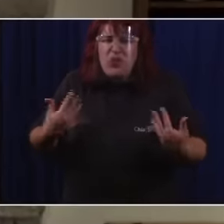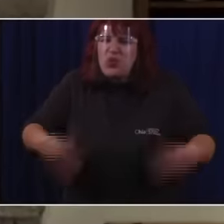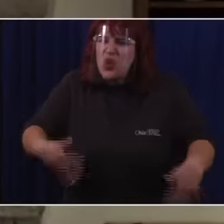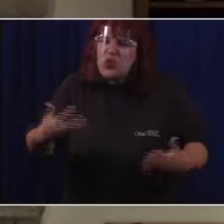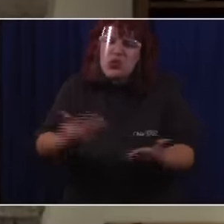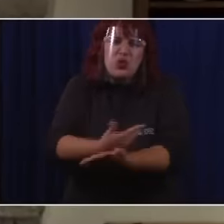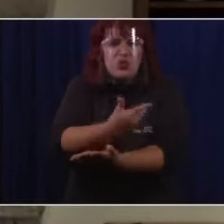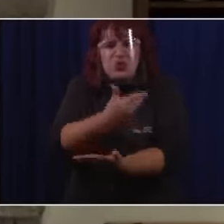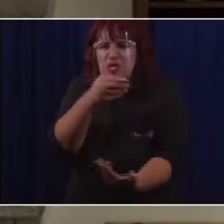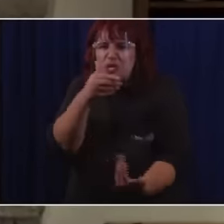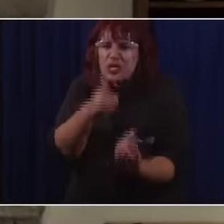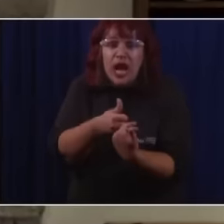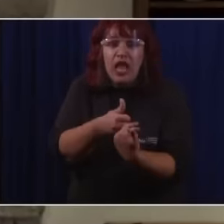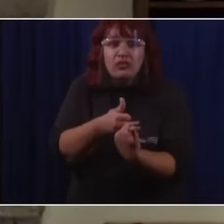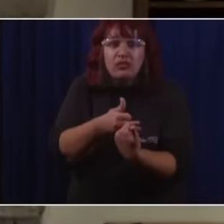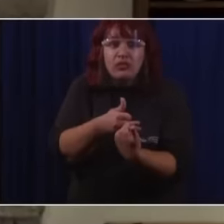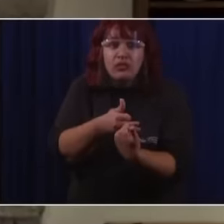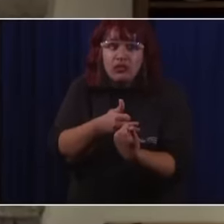We give them a lot of guidance.